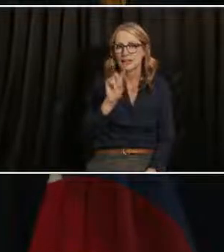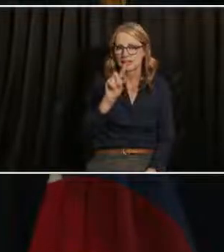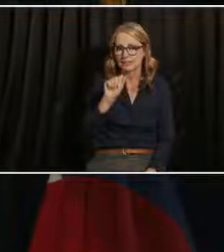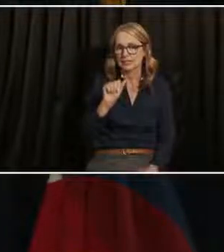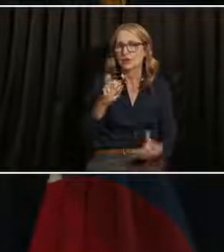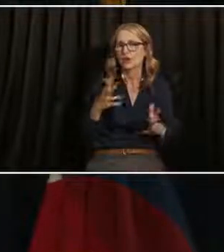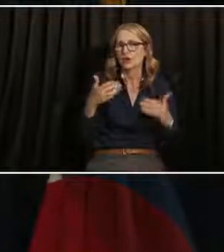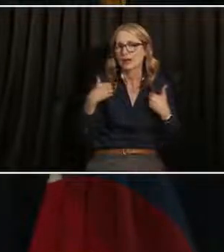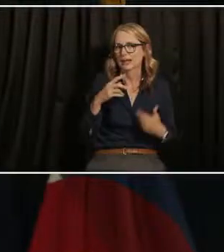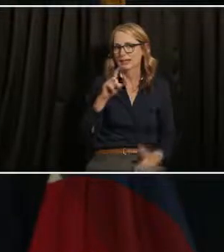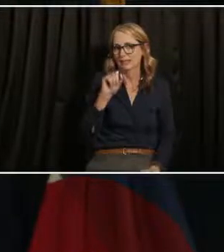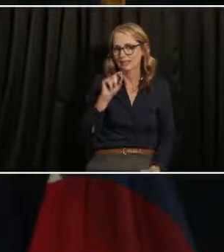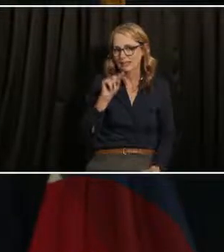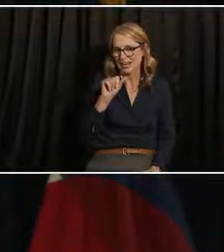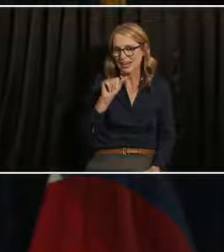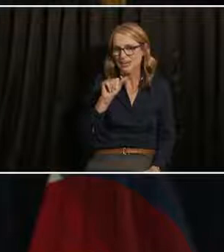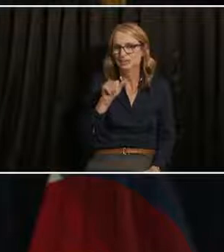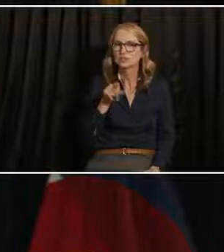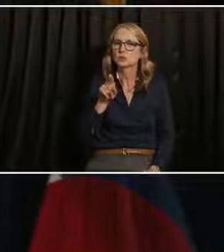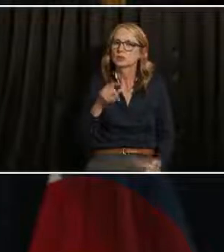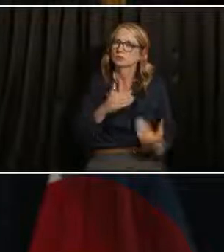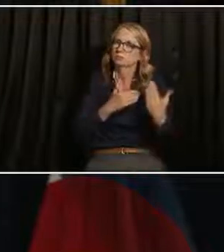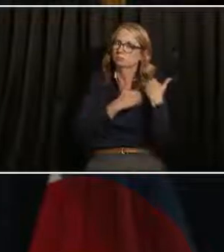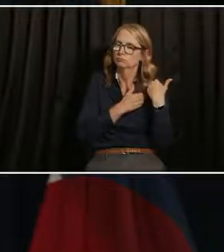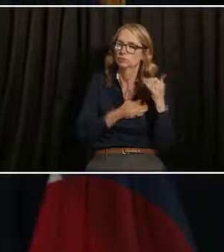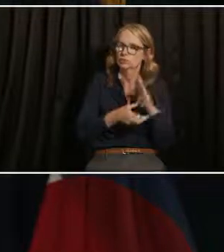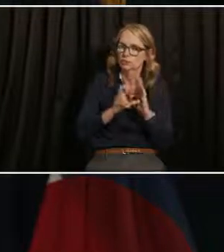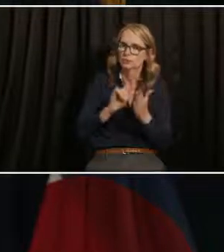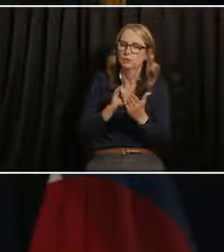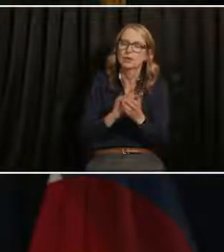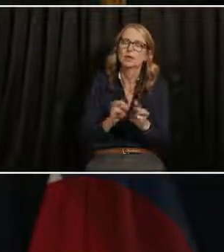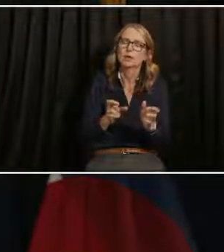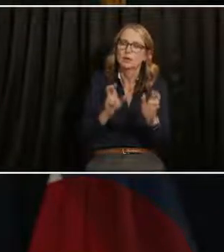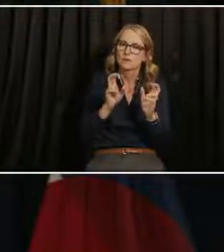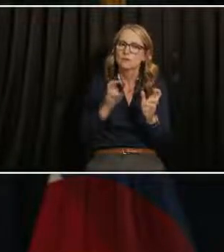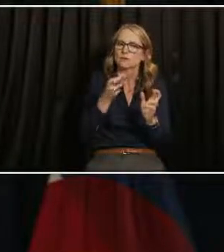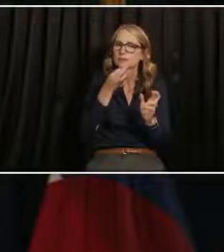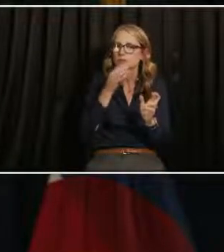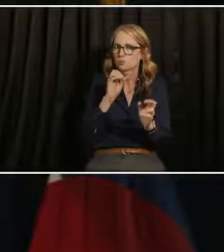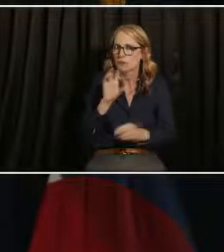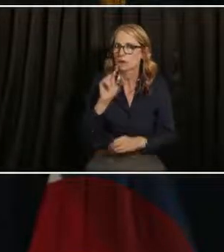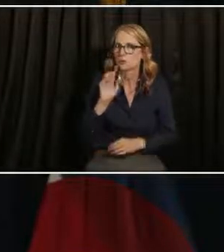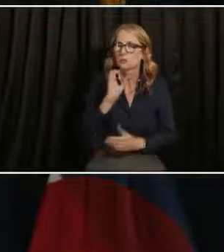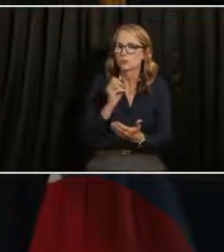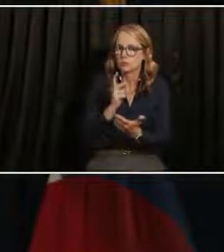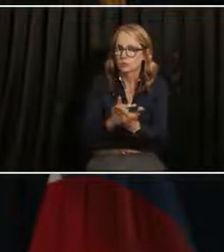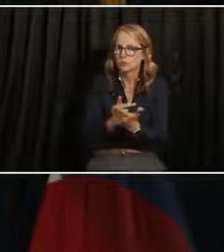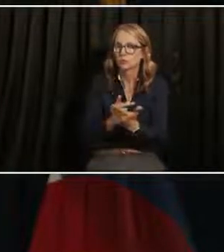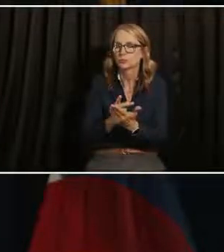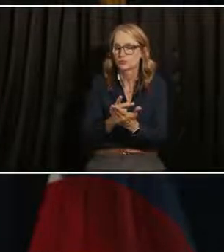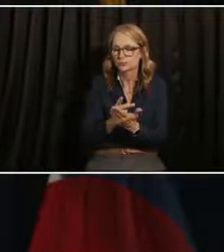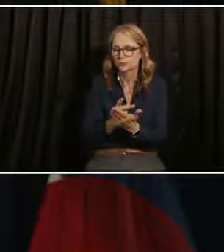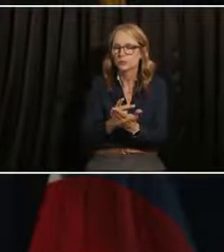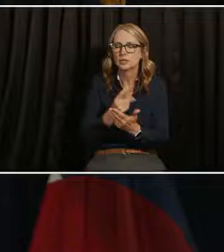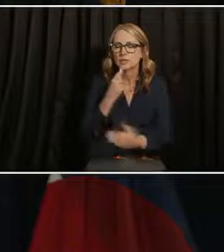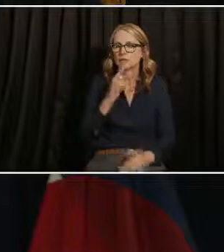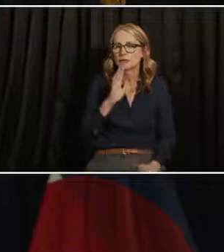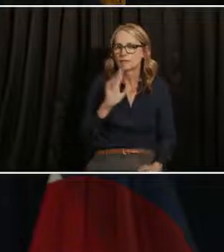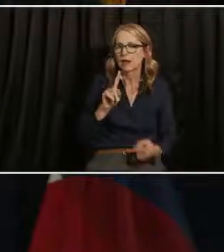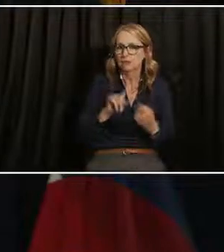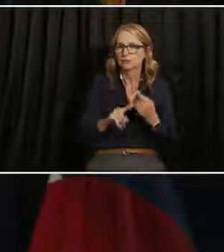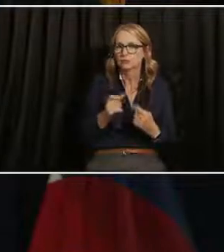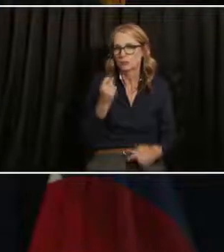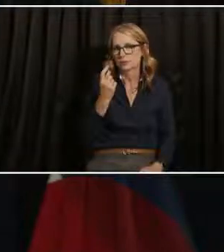data, act expeditiously. We hope in October it will get approval. I think the worst